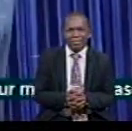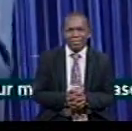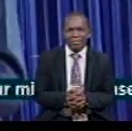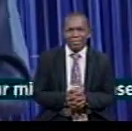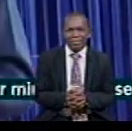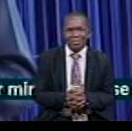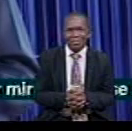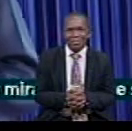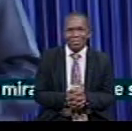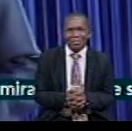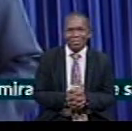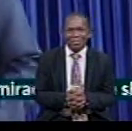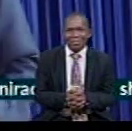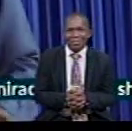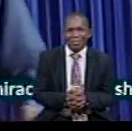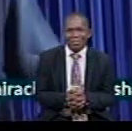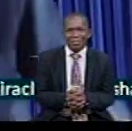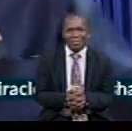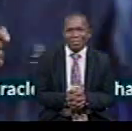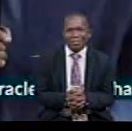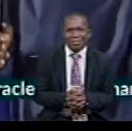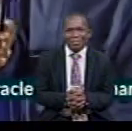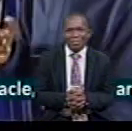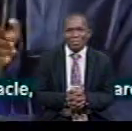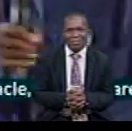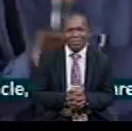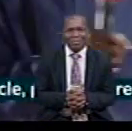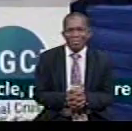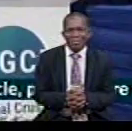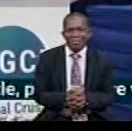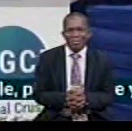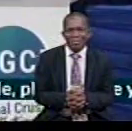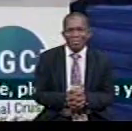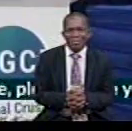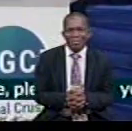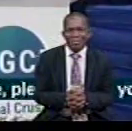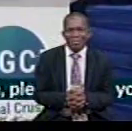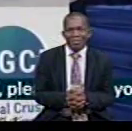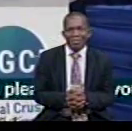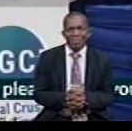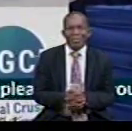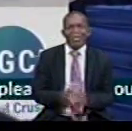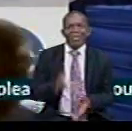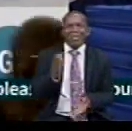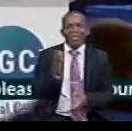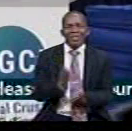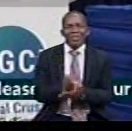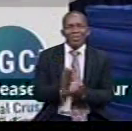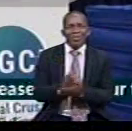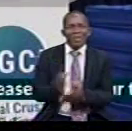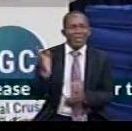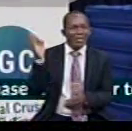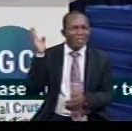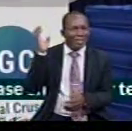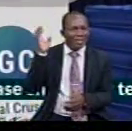draw about Memon Sakai Nana Jew Yesu Christo Dimu? Can we stop all the movement and listen to the testimonies?